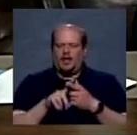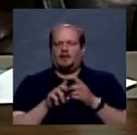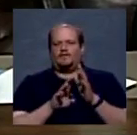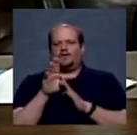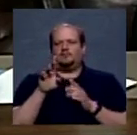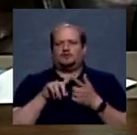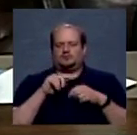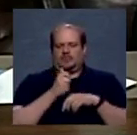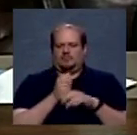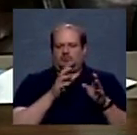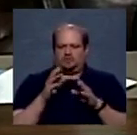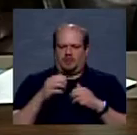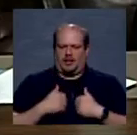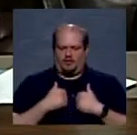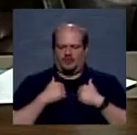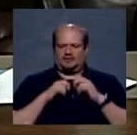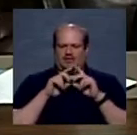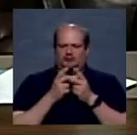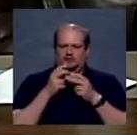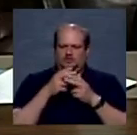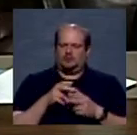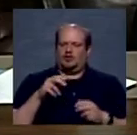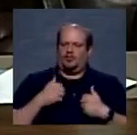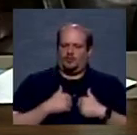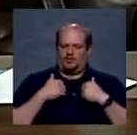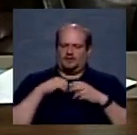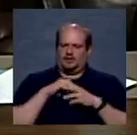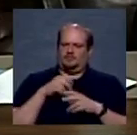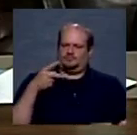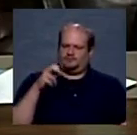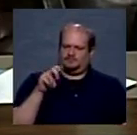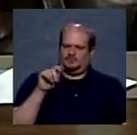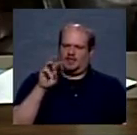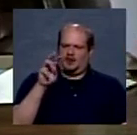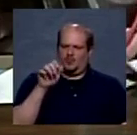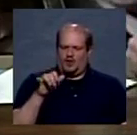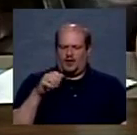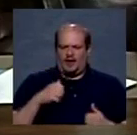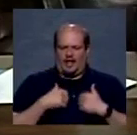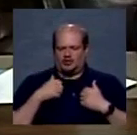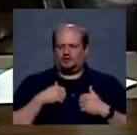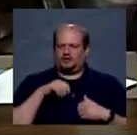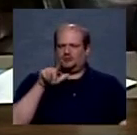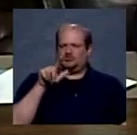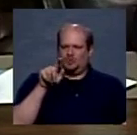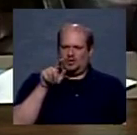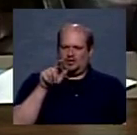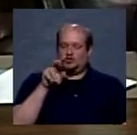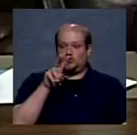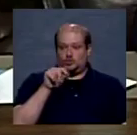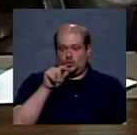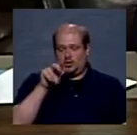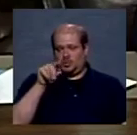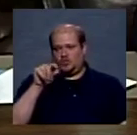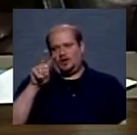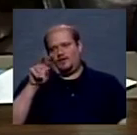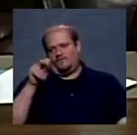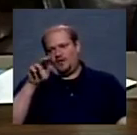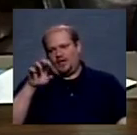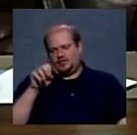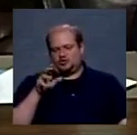development establish a planned residential district titled The Residence at Petaway, short form PDR, located at 2020 Vance Street.